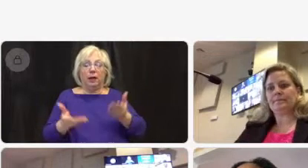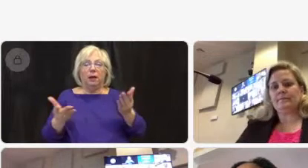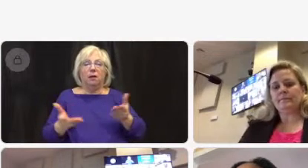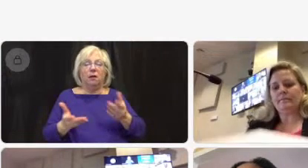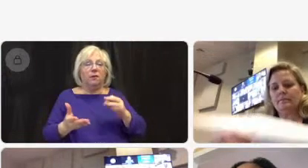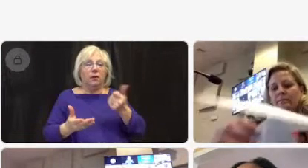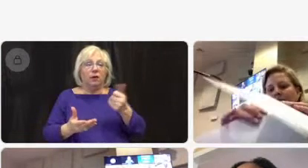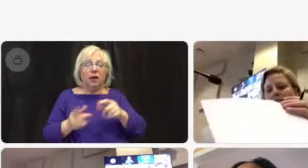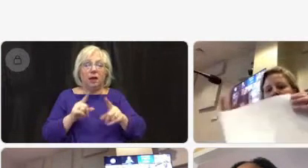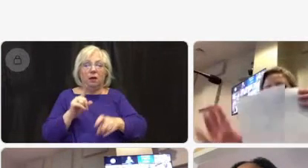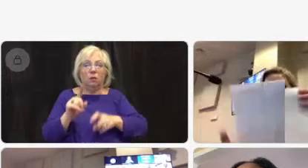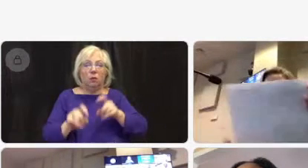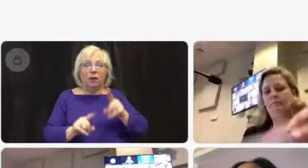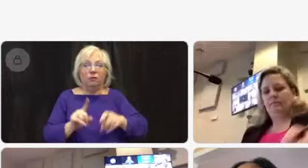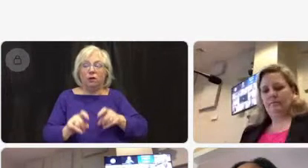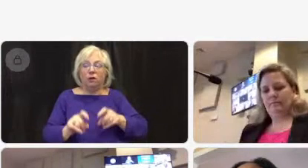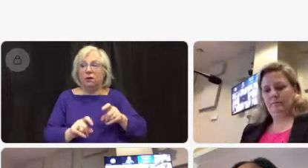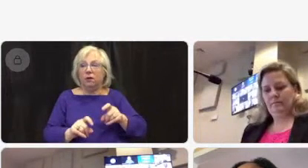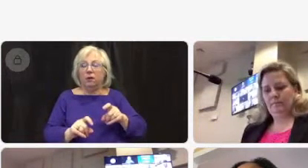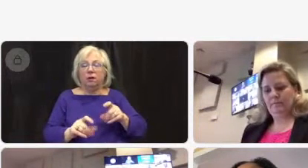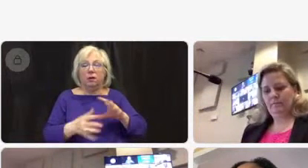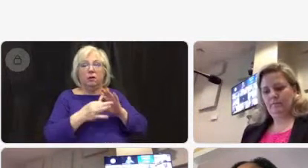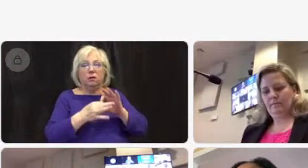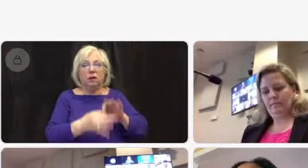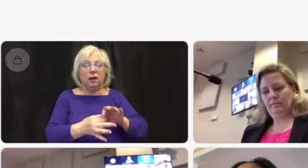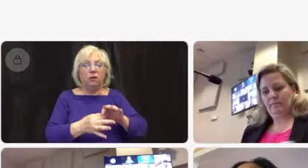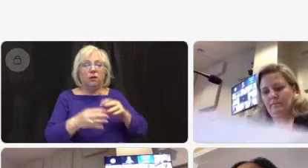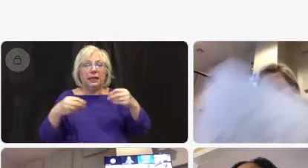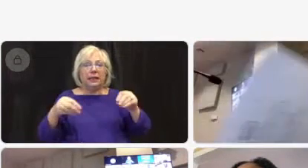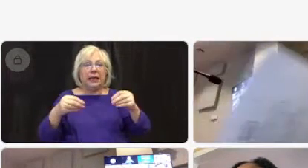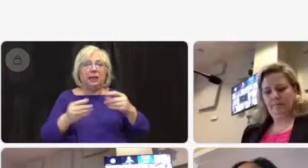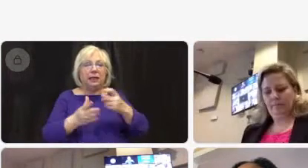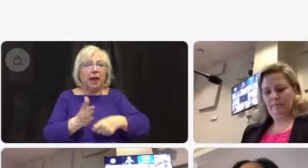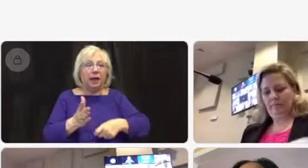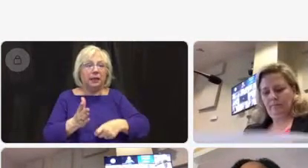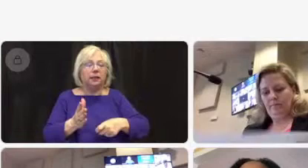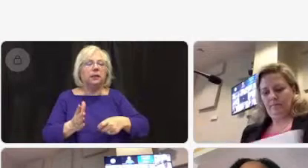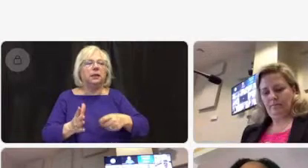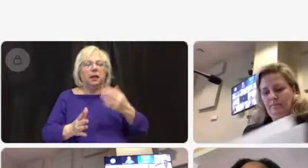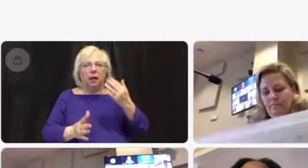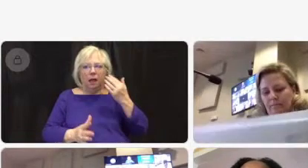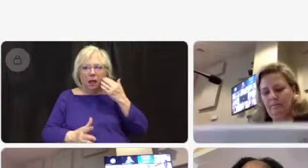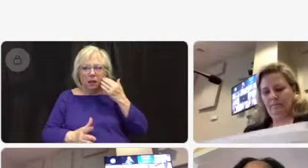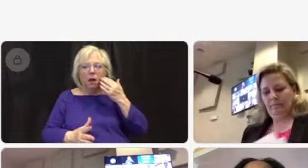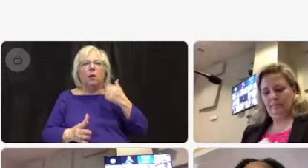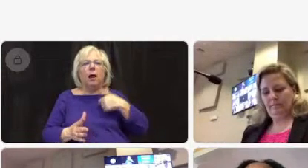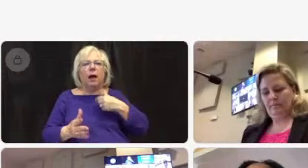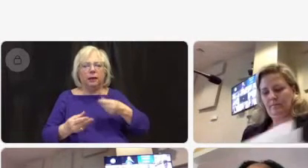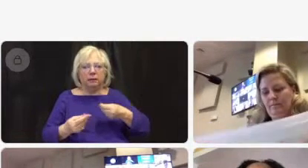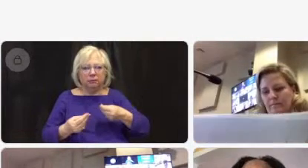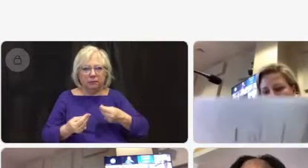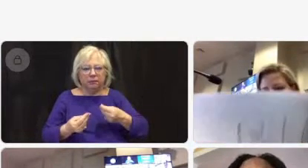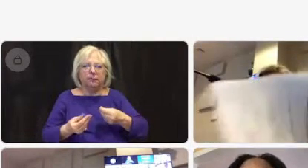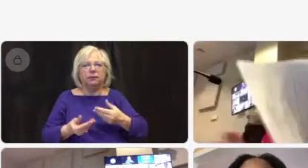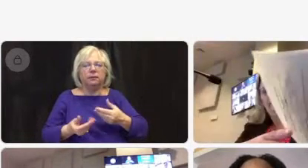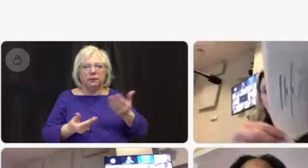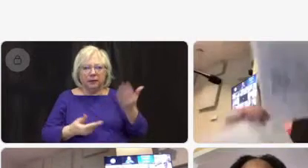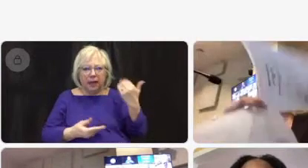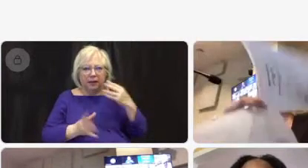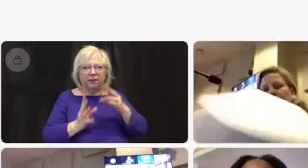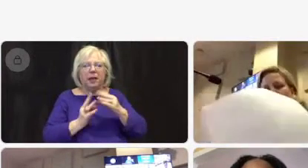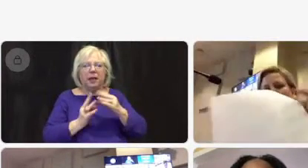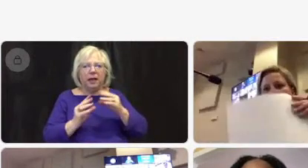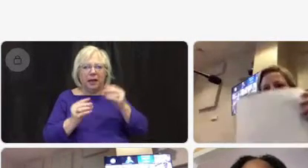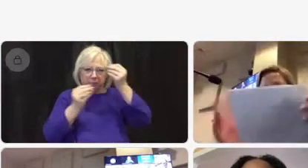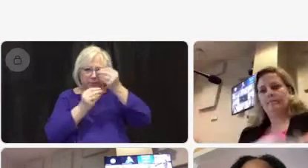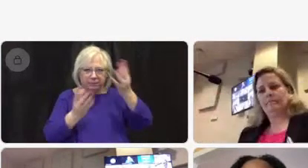any questions in regards to the sales tax? I know I gave some updates last meeting, but just,